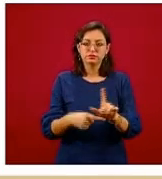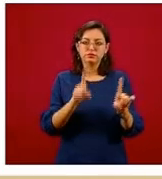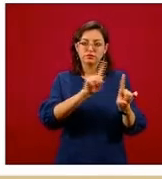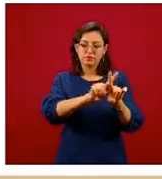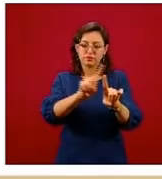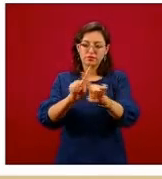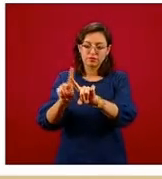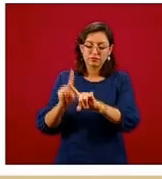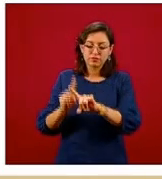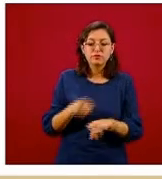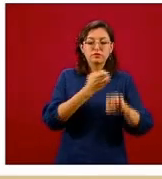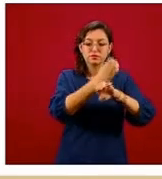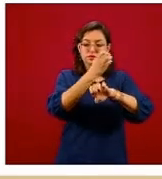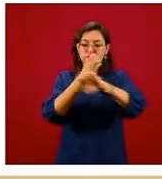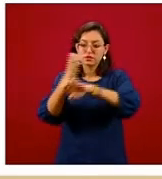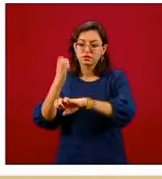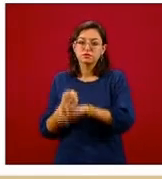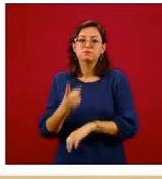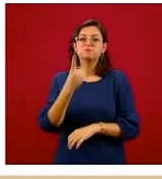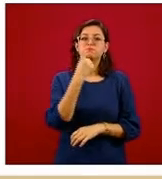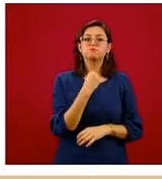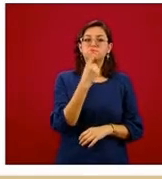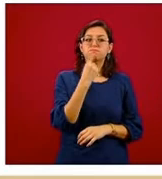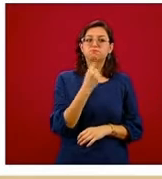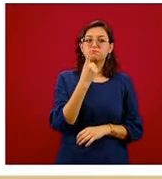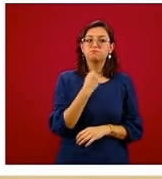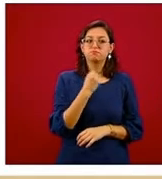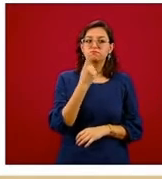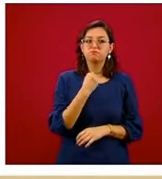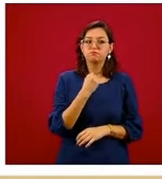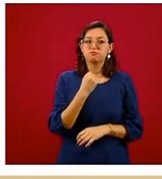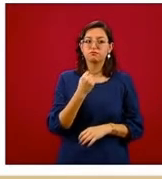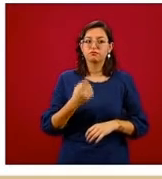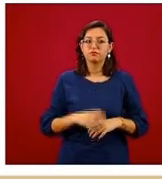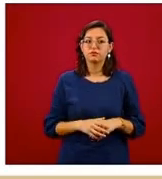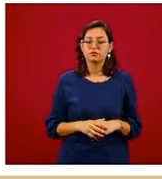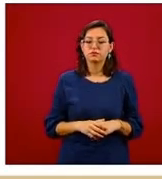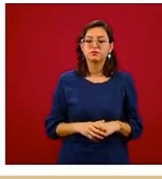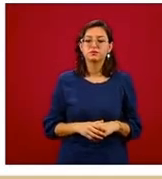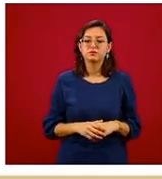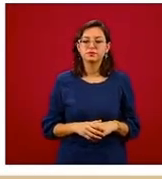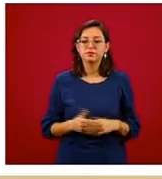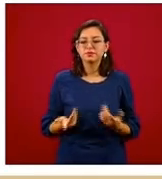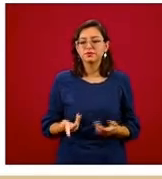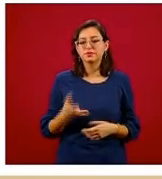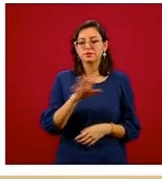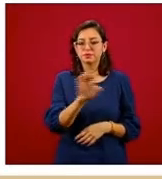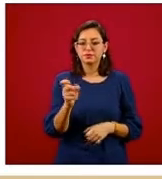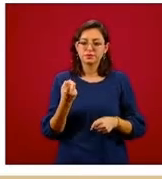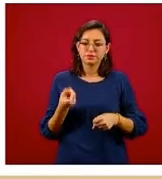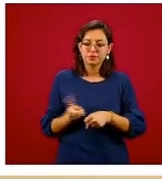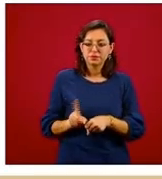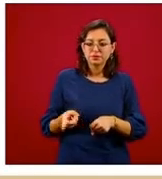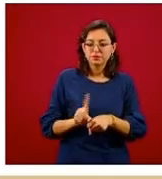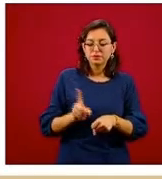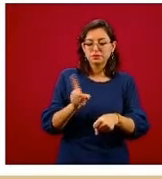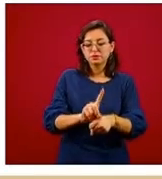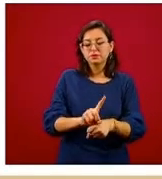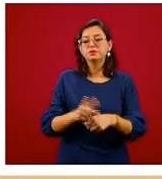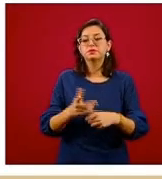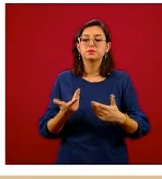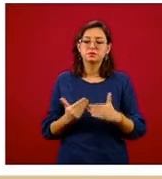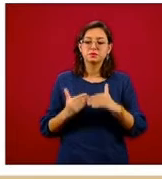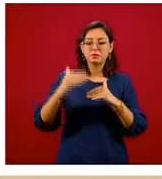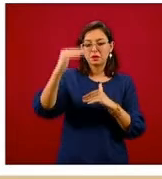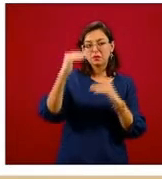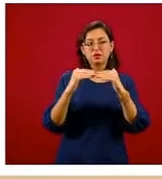confirmed cases. We get to see here less states that would be in red representing that